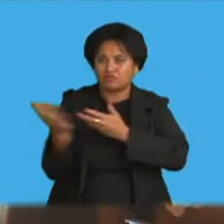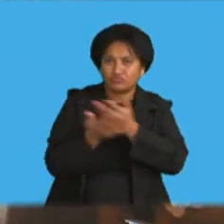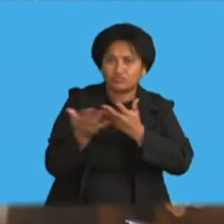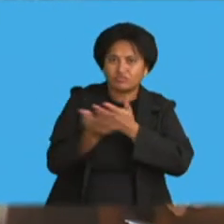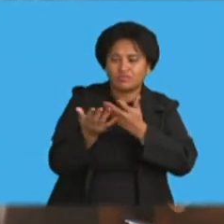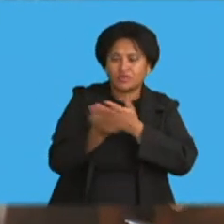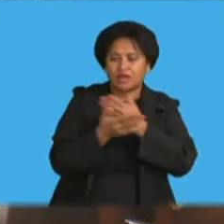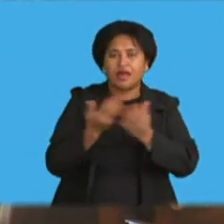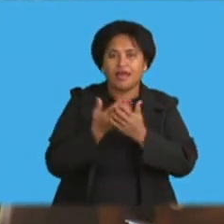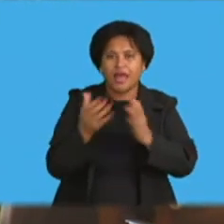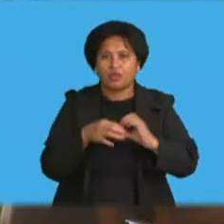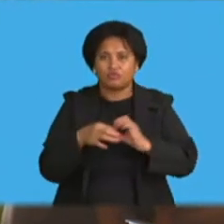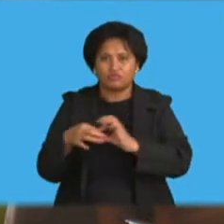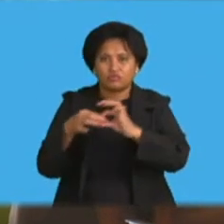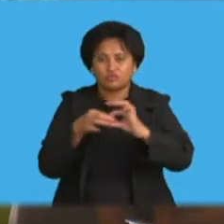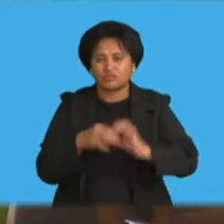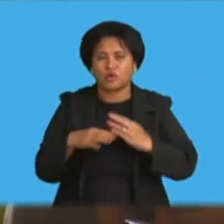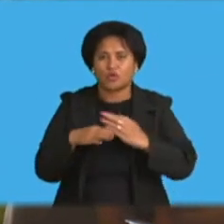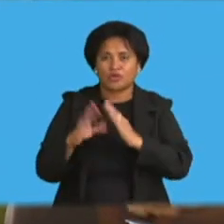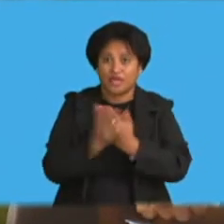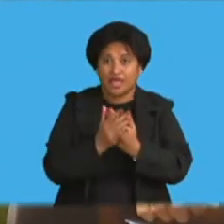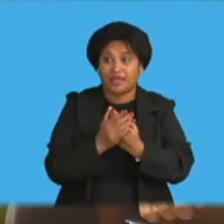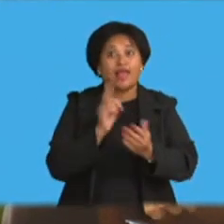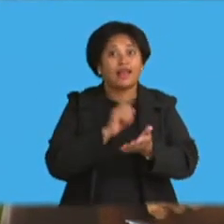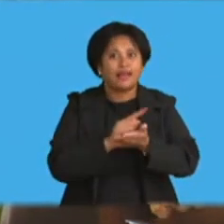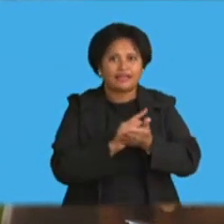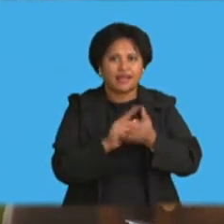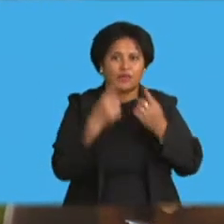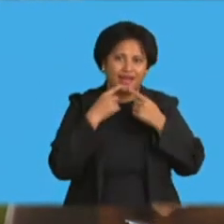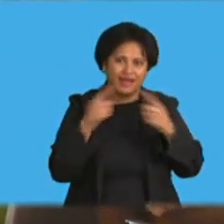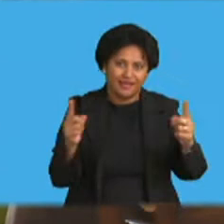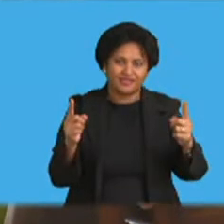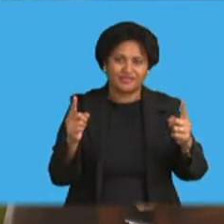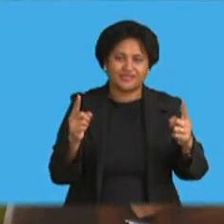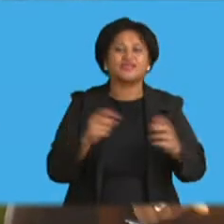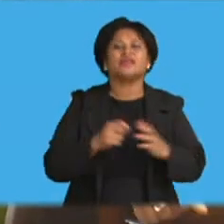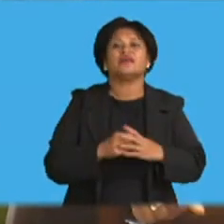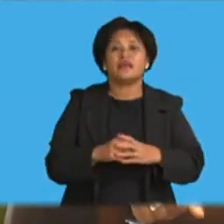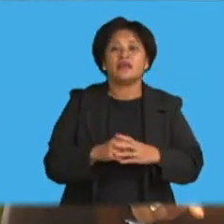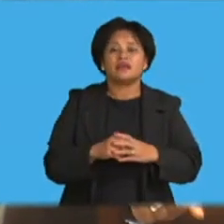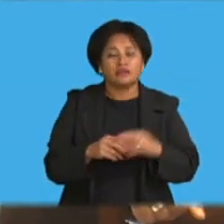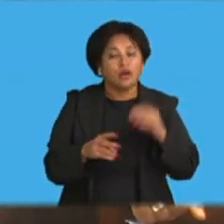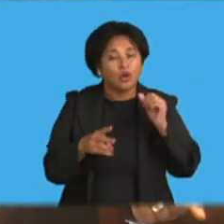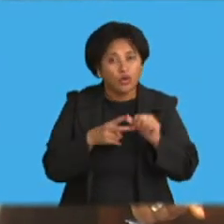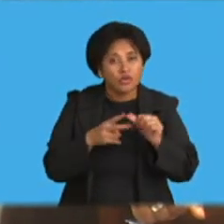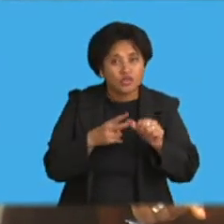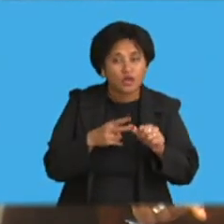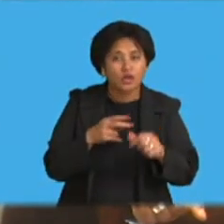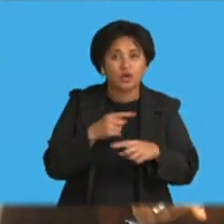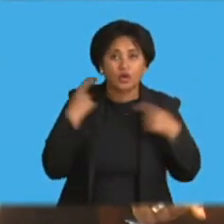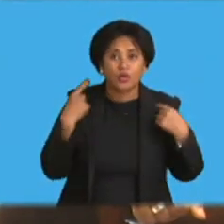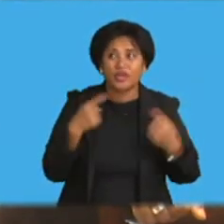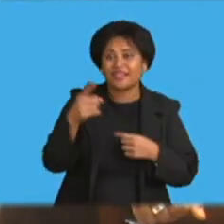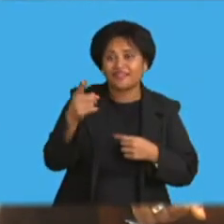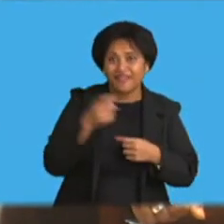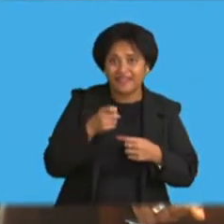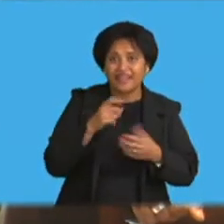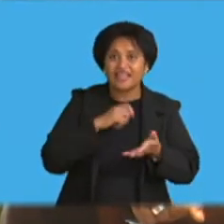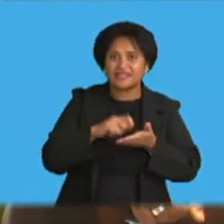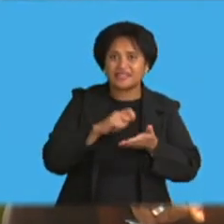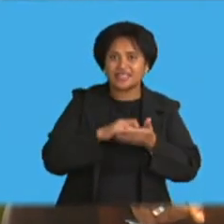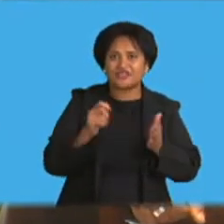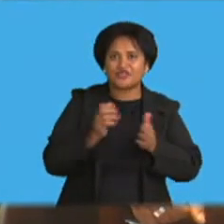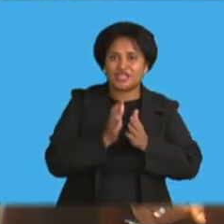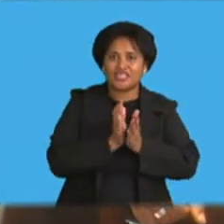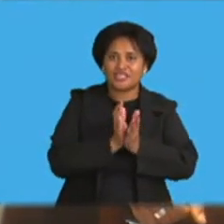more details in due course, some of which we have alluded to already. Madam Speaker, we are also able to extend invitations to the Honourable Secretary General to